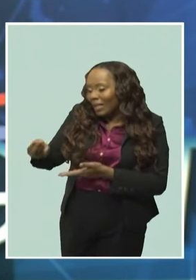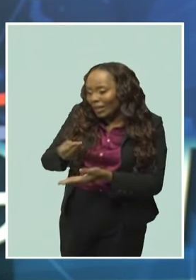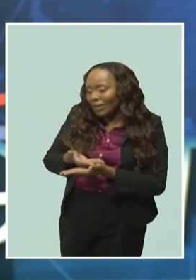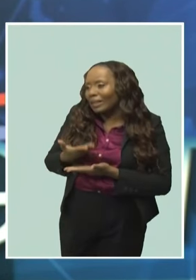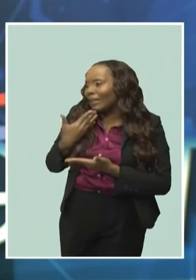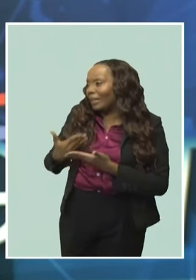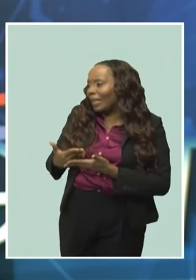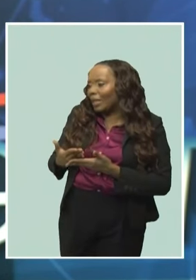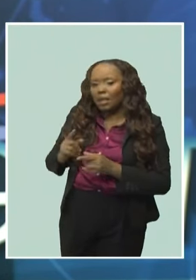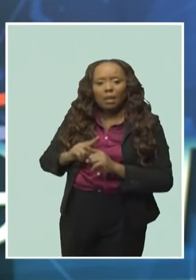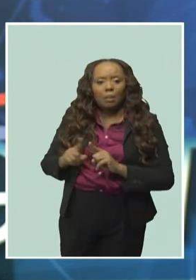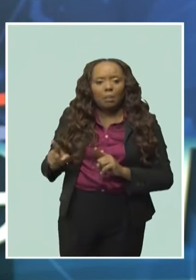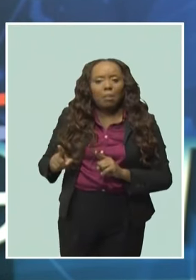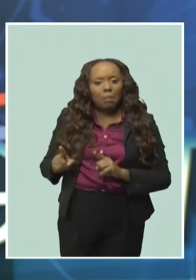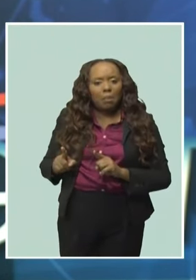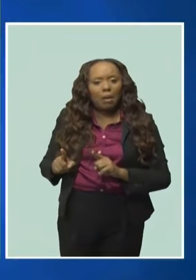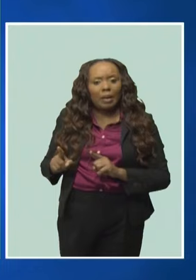produce.